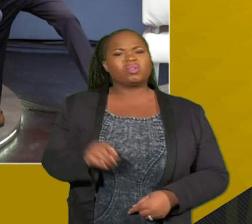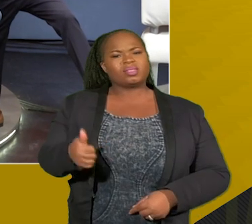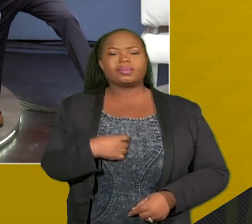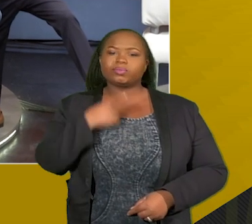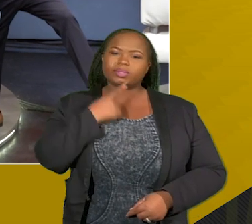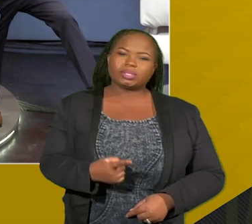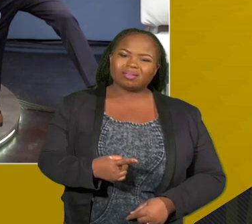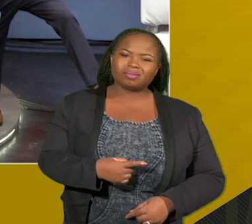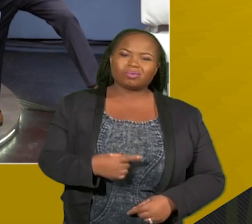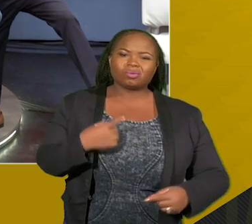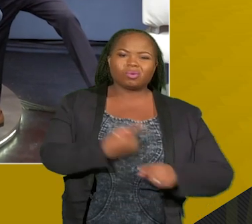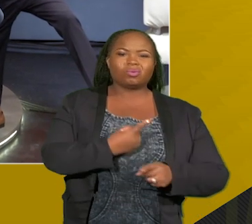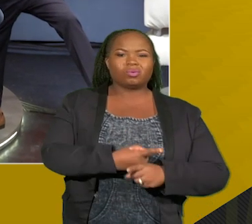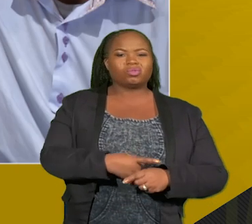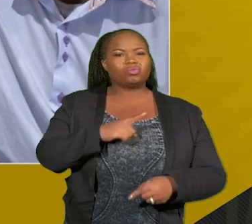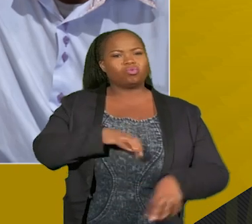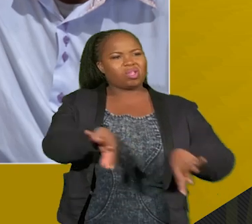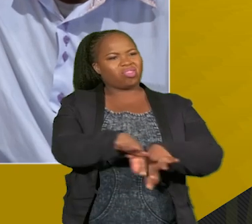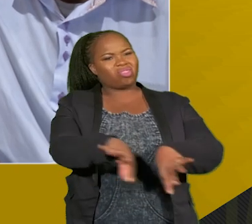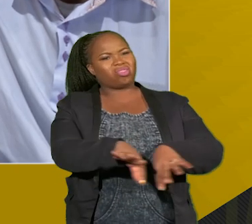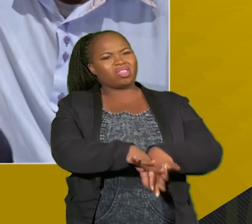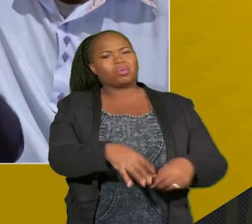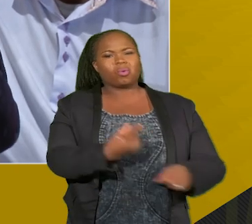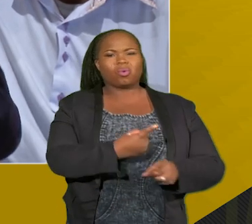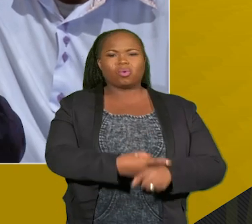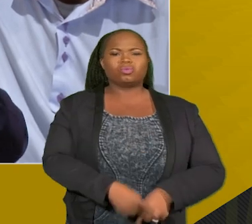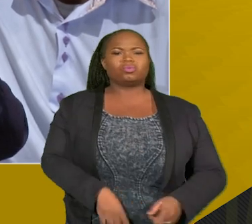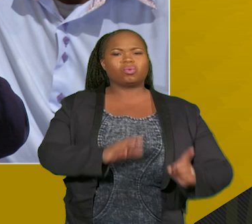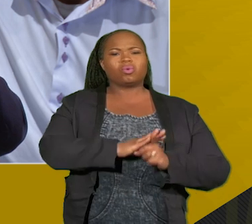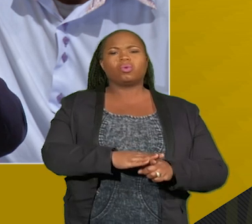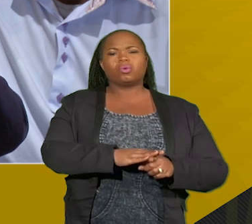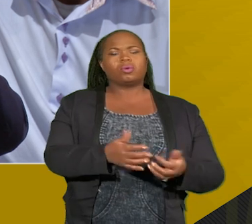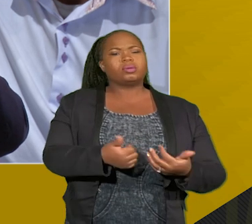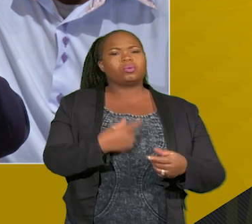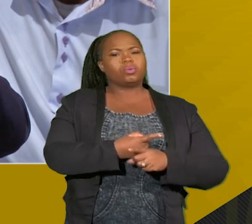that you are trash. Mm. You know, everyone else, intimate partners,